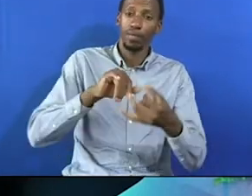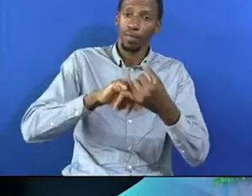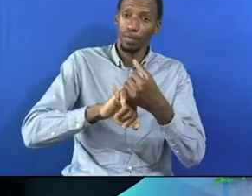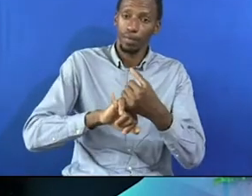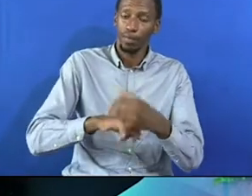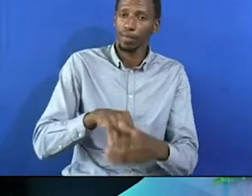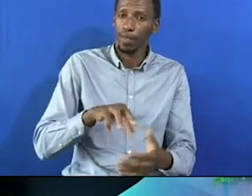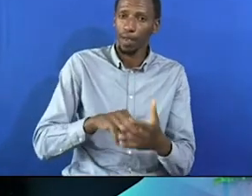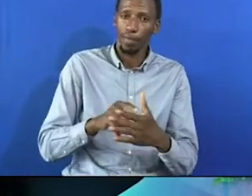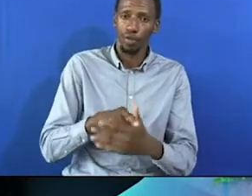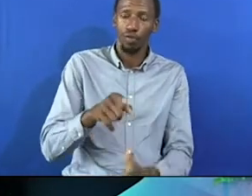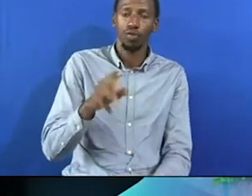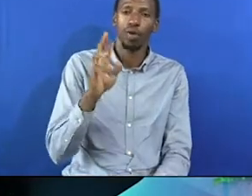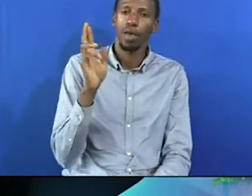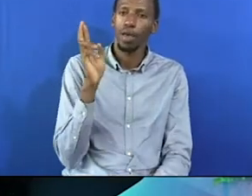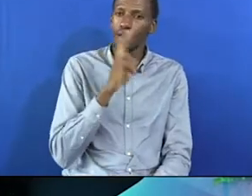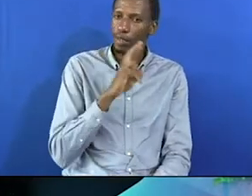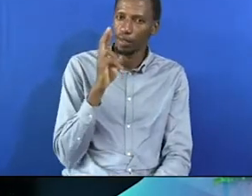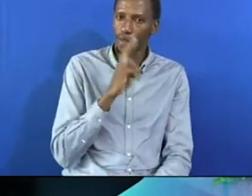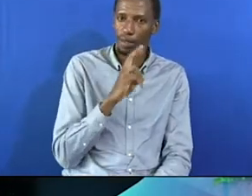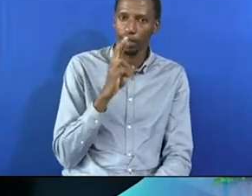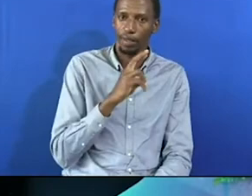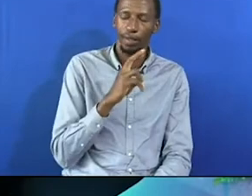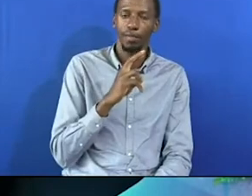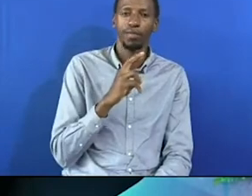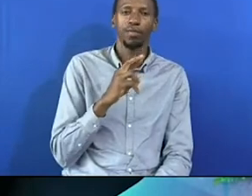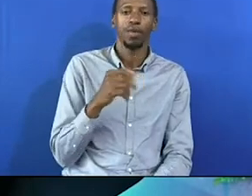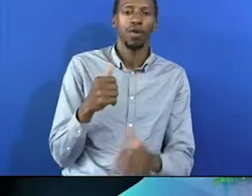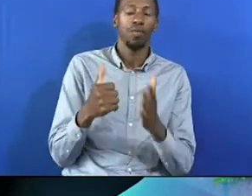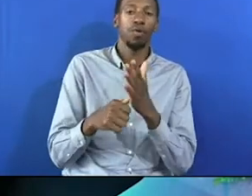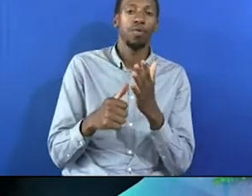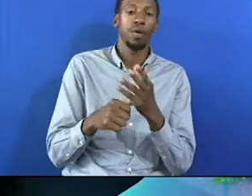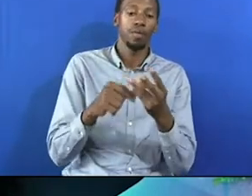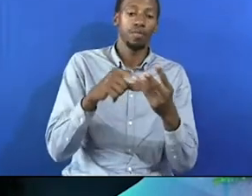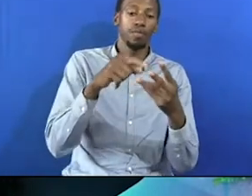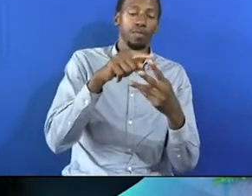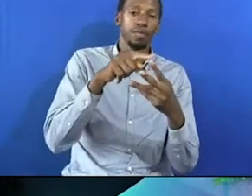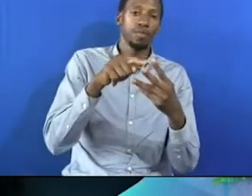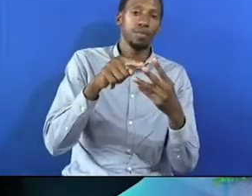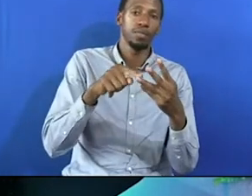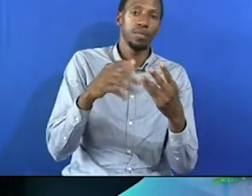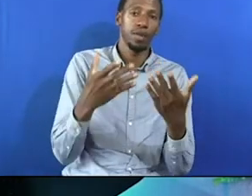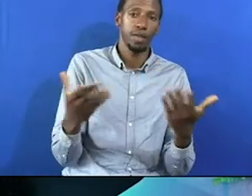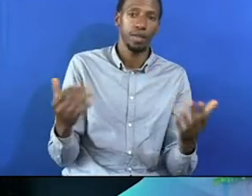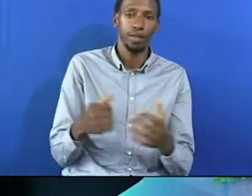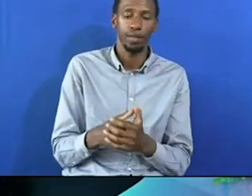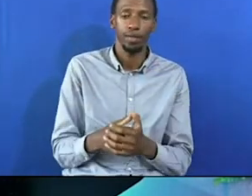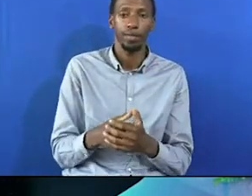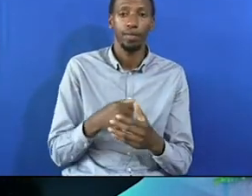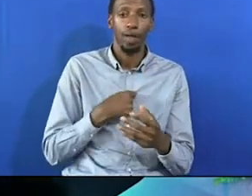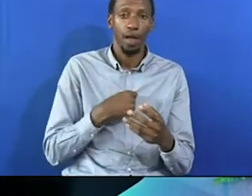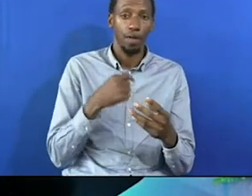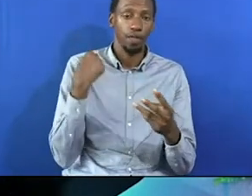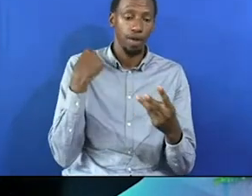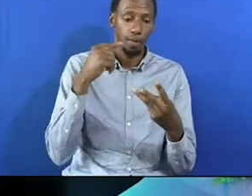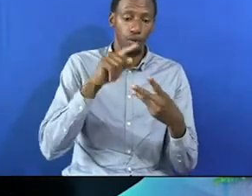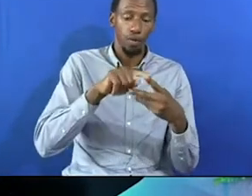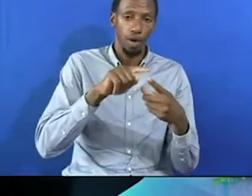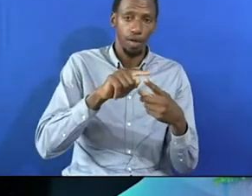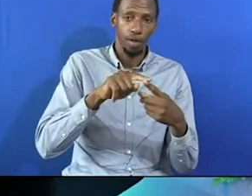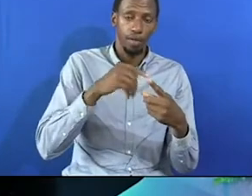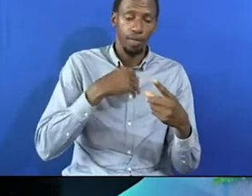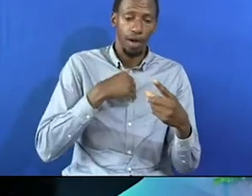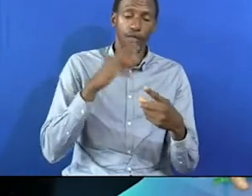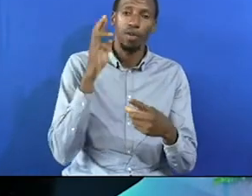stand a risk of causing a problem with these three things. There is a risk of somebody